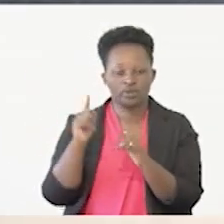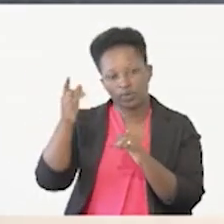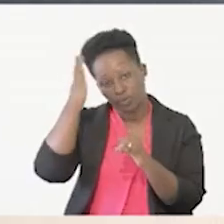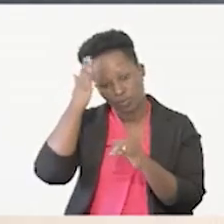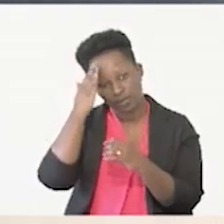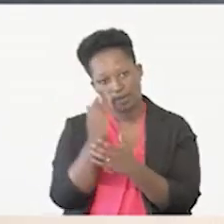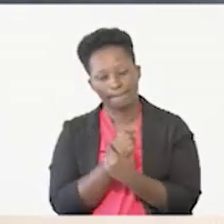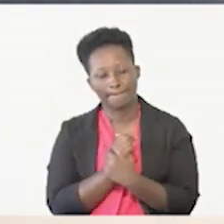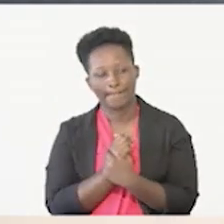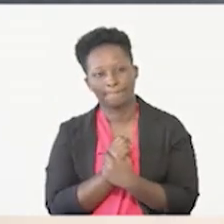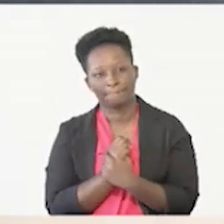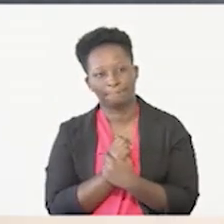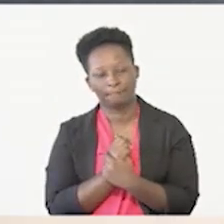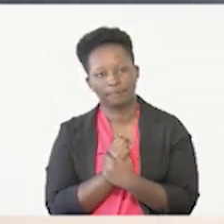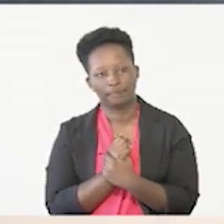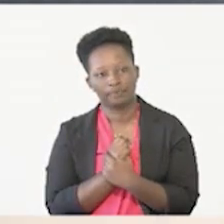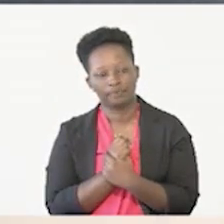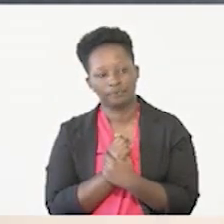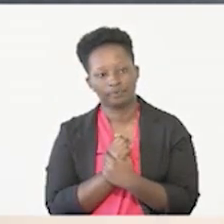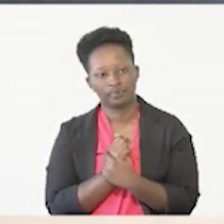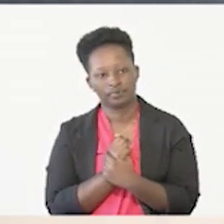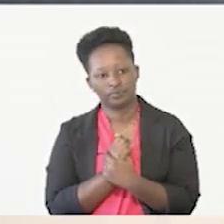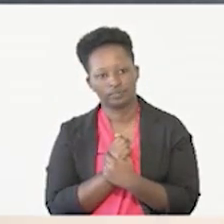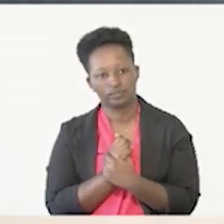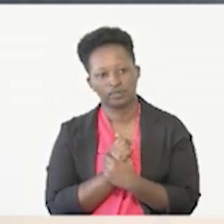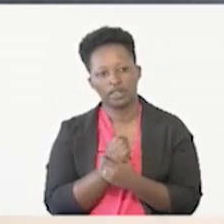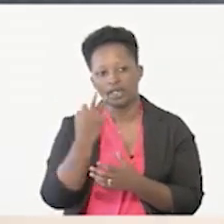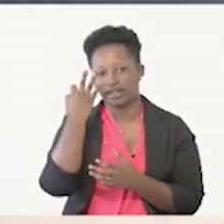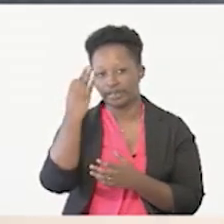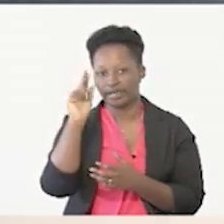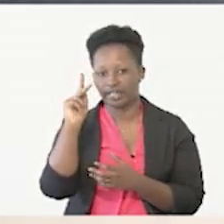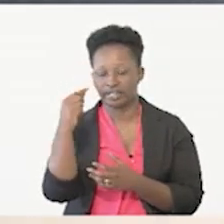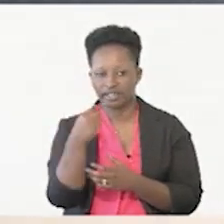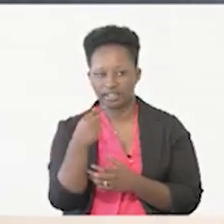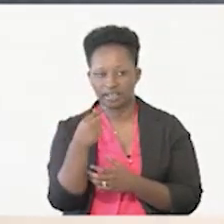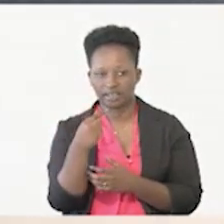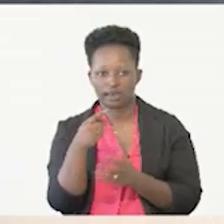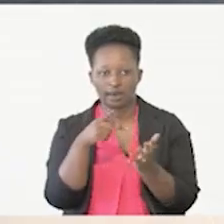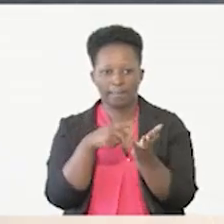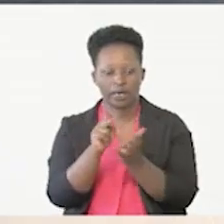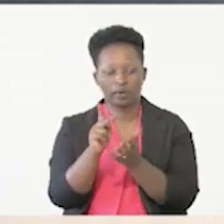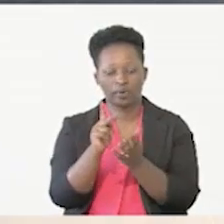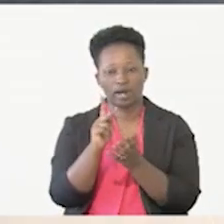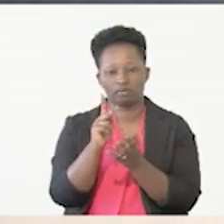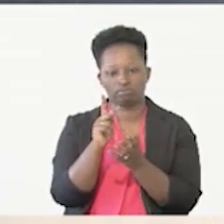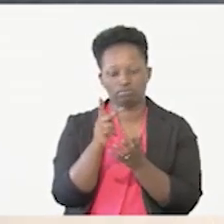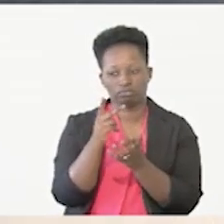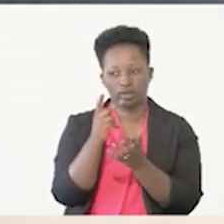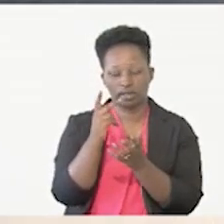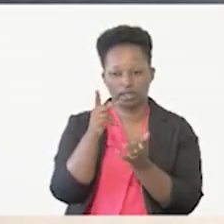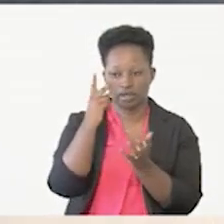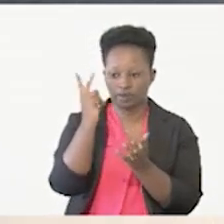that from our scale, we can plot 3 kilograms at 2,000 being the